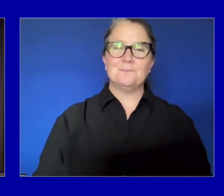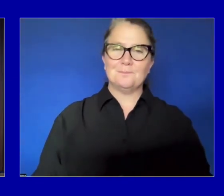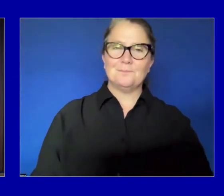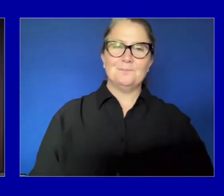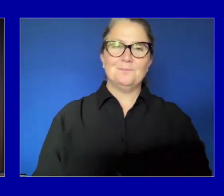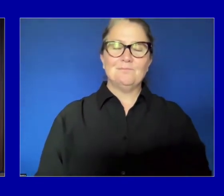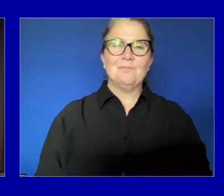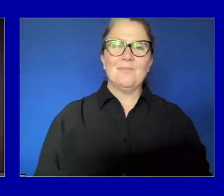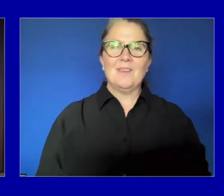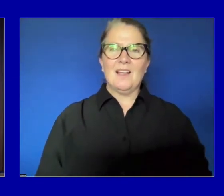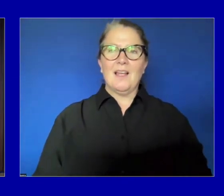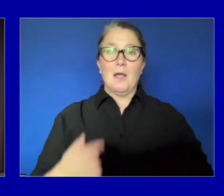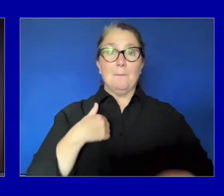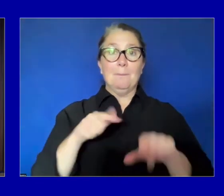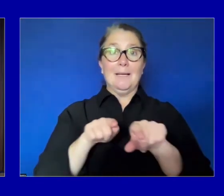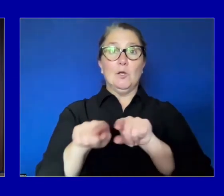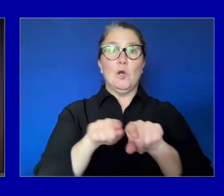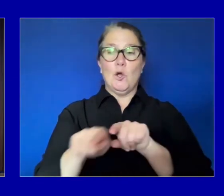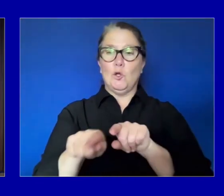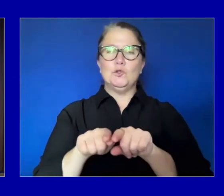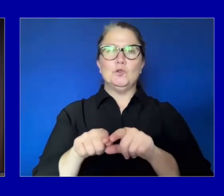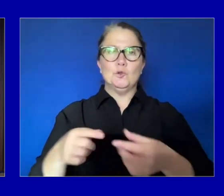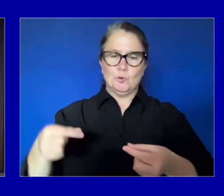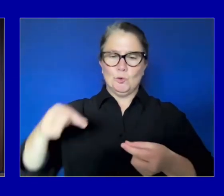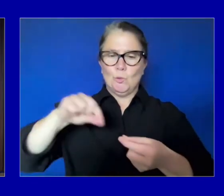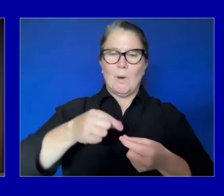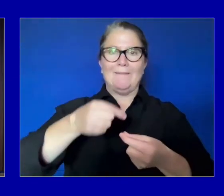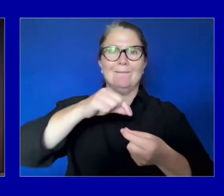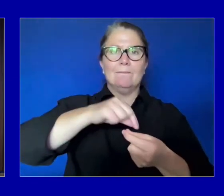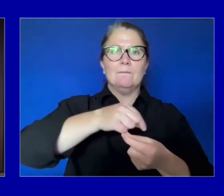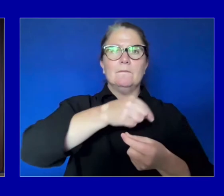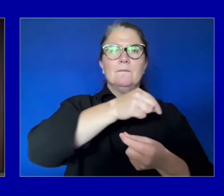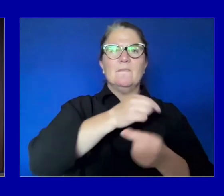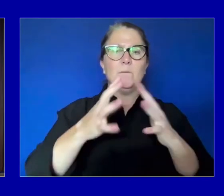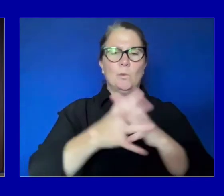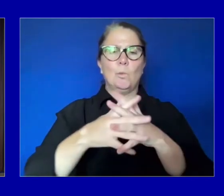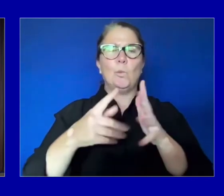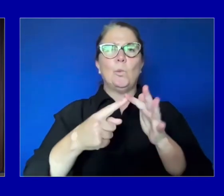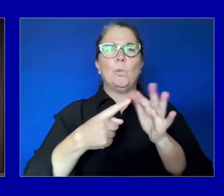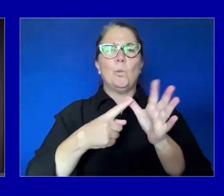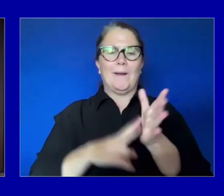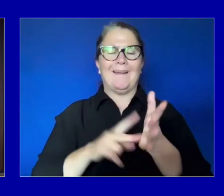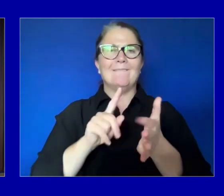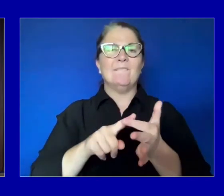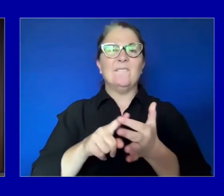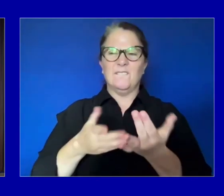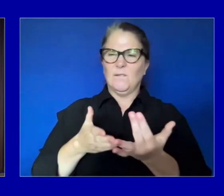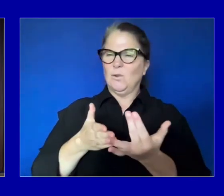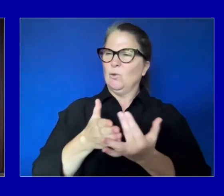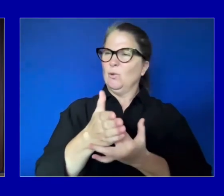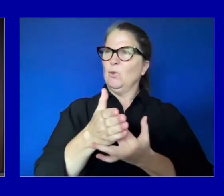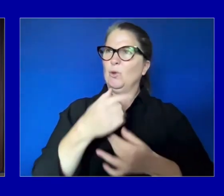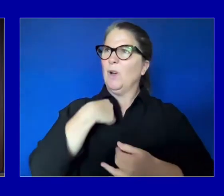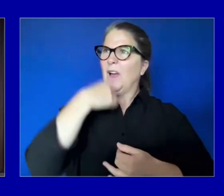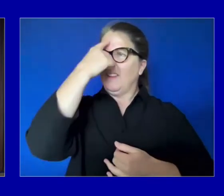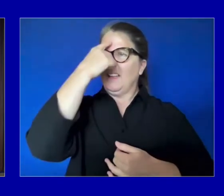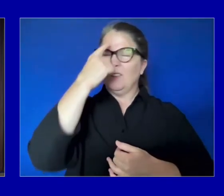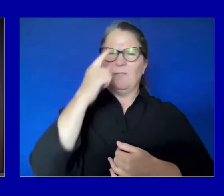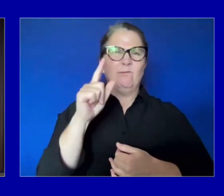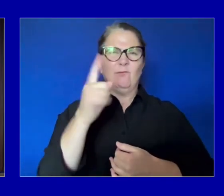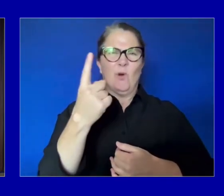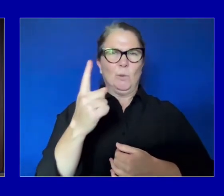I learned to weave over the lock, I don't know which lockdown, one of the lockdowns, um, maybe one of the first ones. And I learned